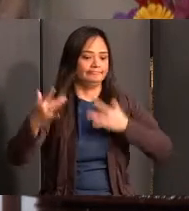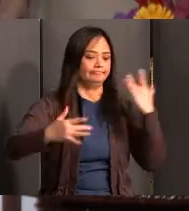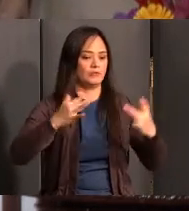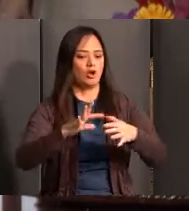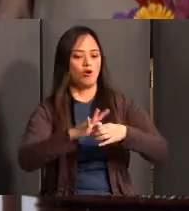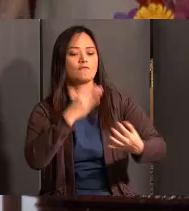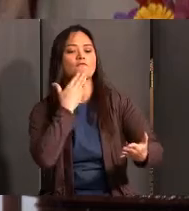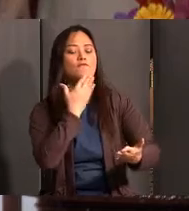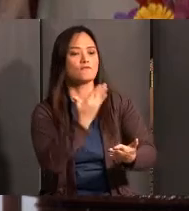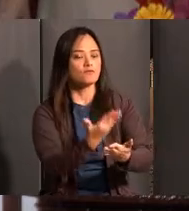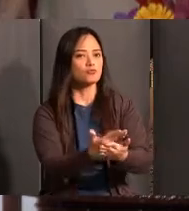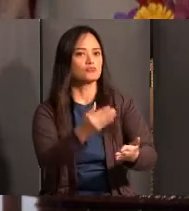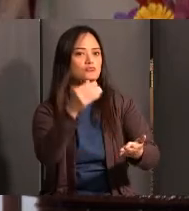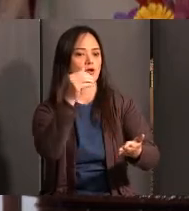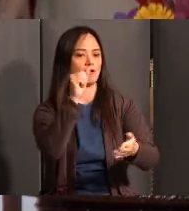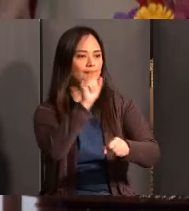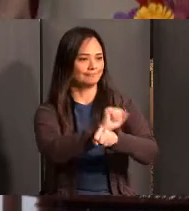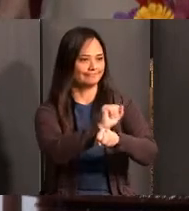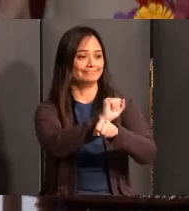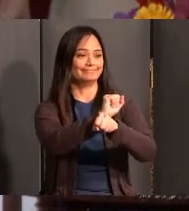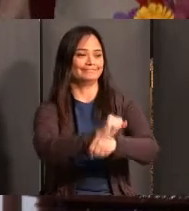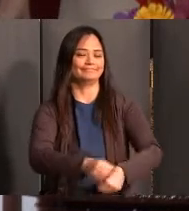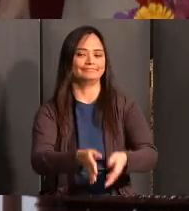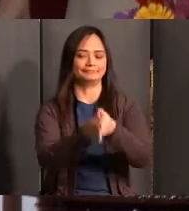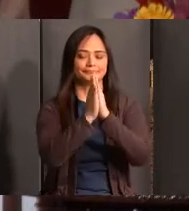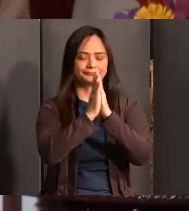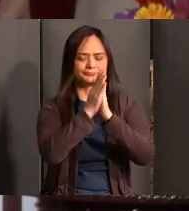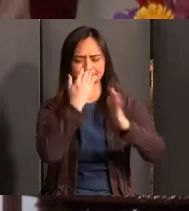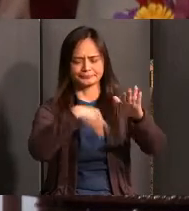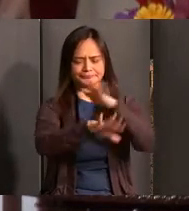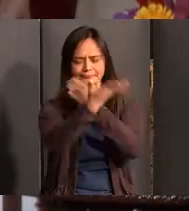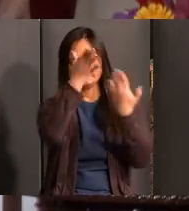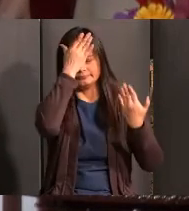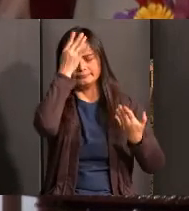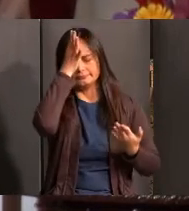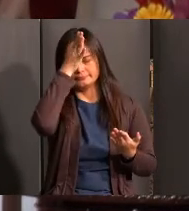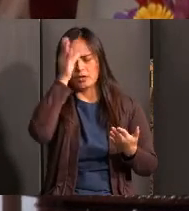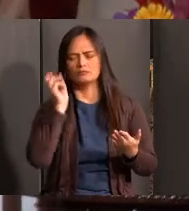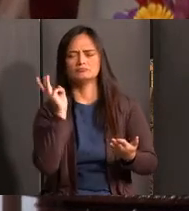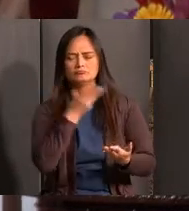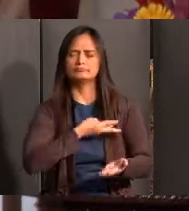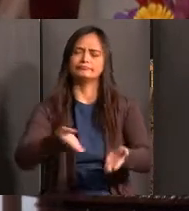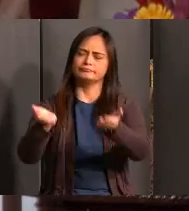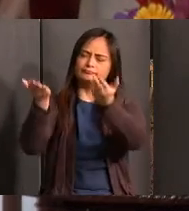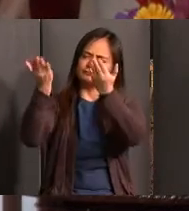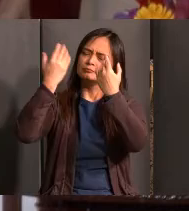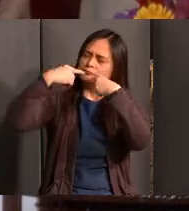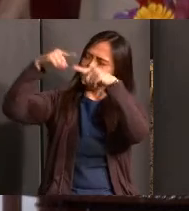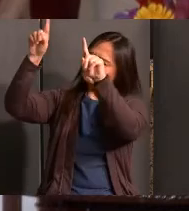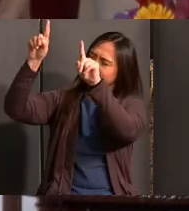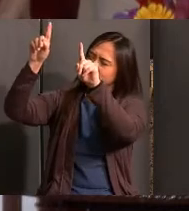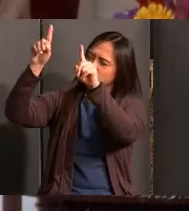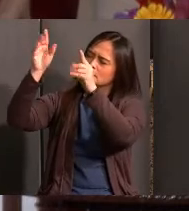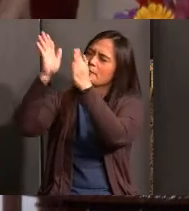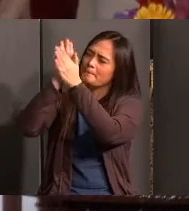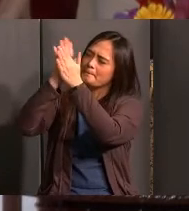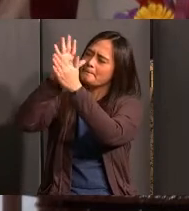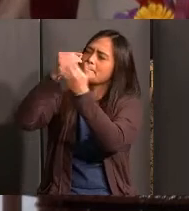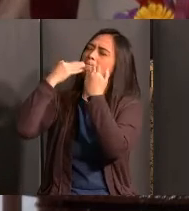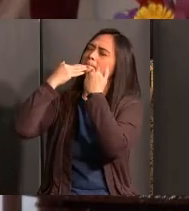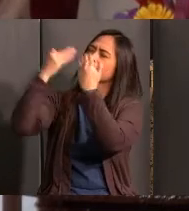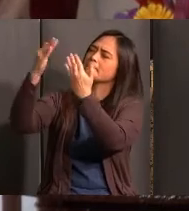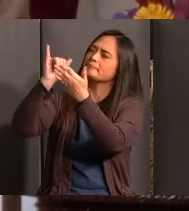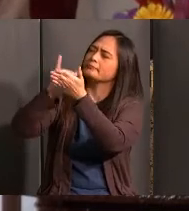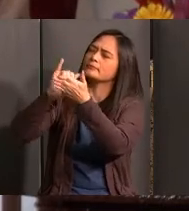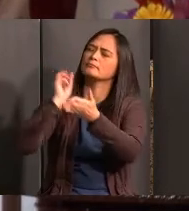of good works. Manalangin tayo. Our Heavenly Father, we come to you, Lord, in praise and thanksgiving that